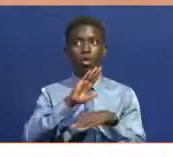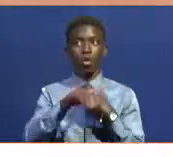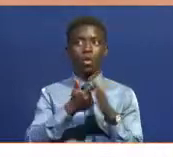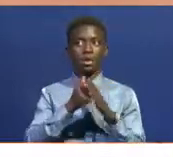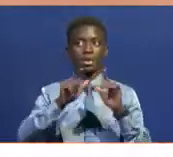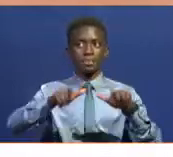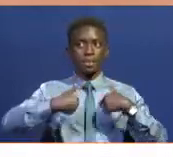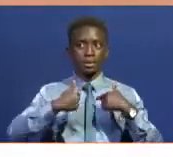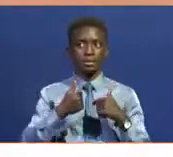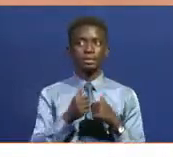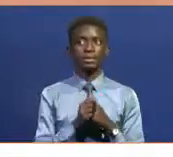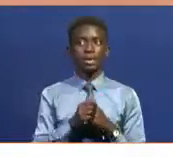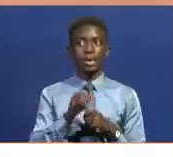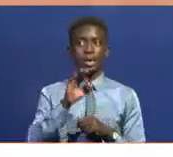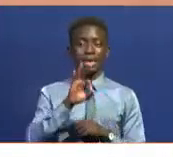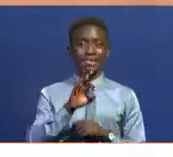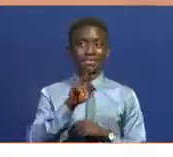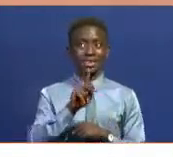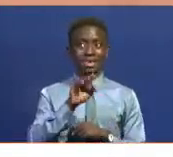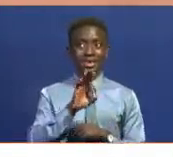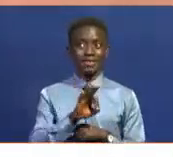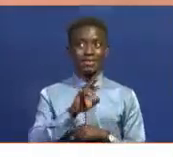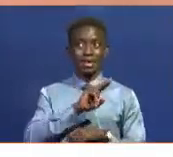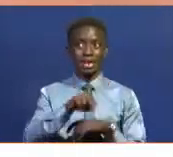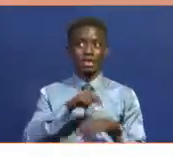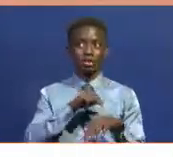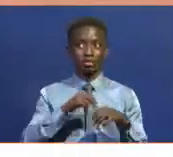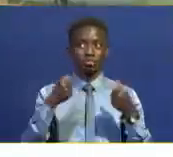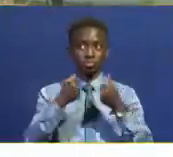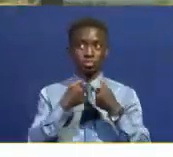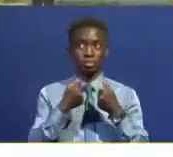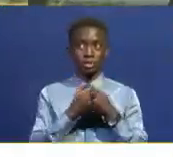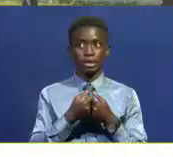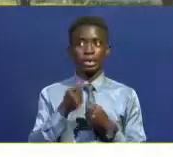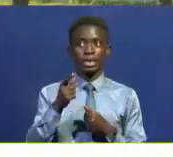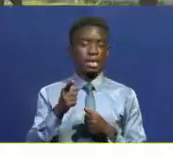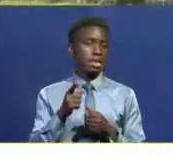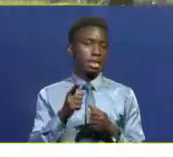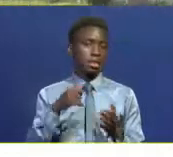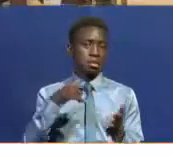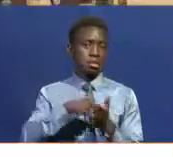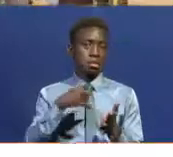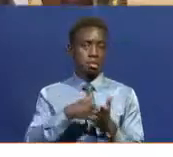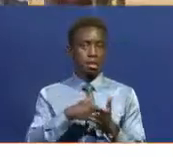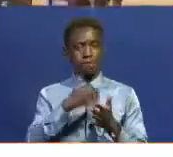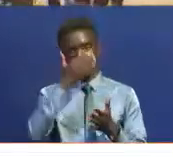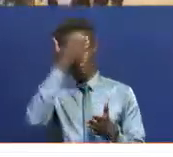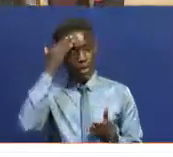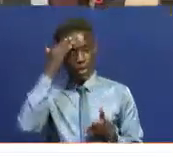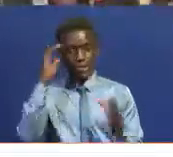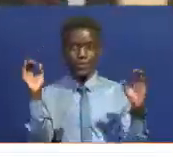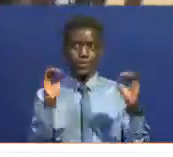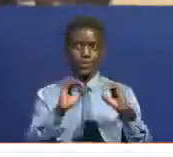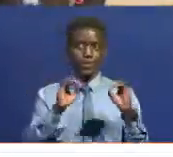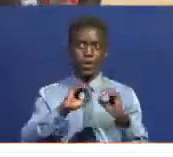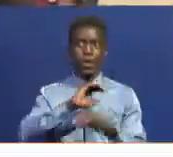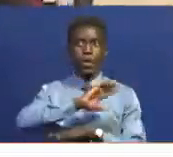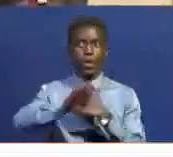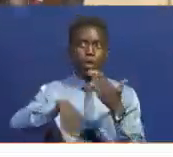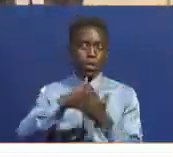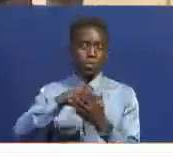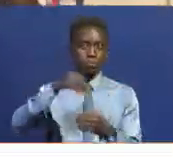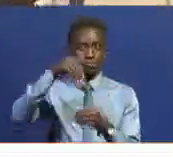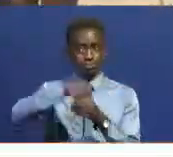matches. FKF National Super League match commissioners have not been left behind either, as they are also taking part in the